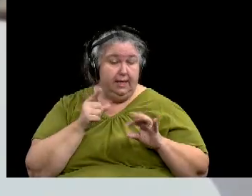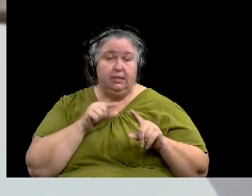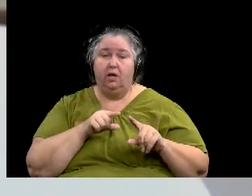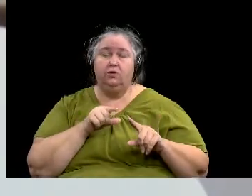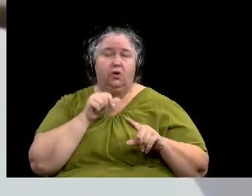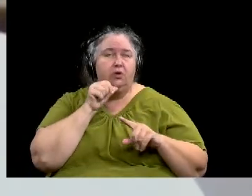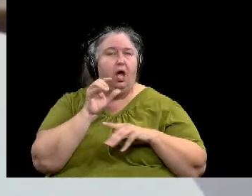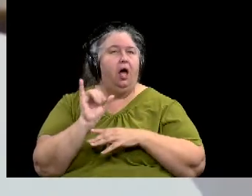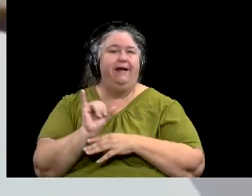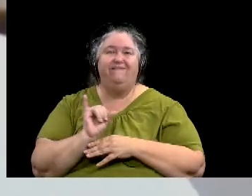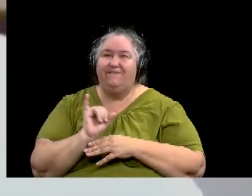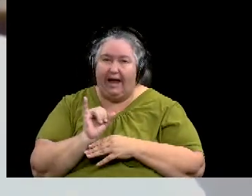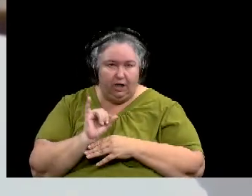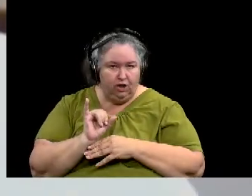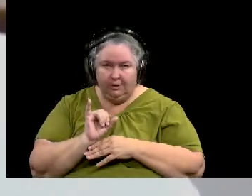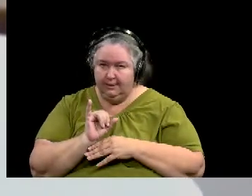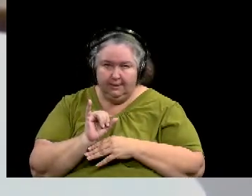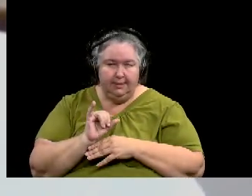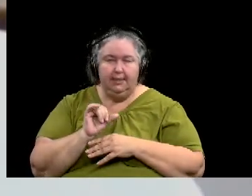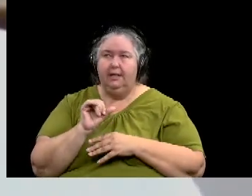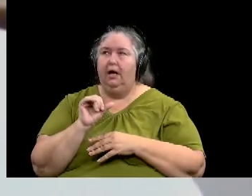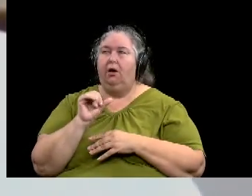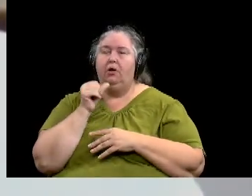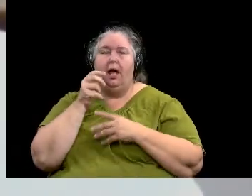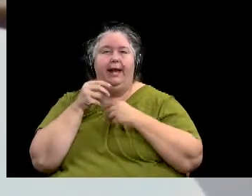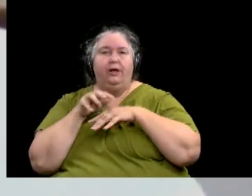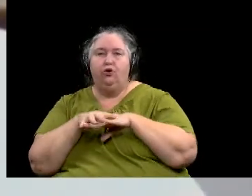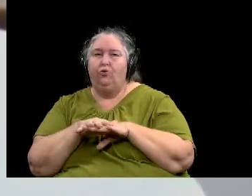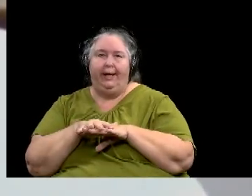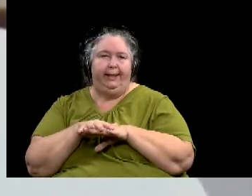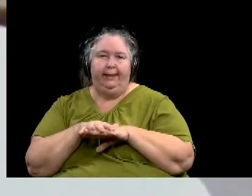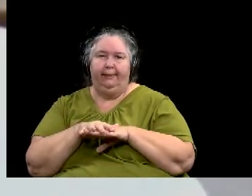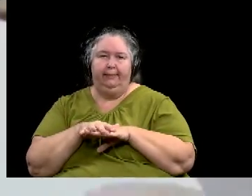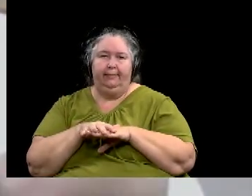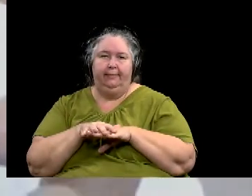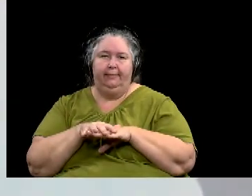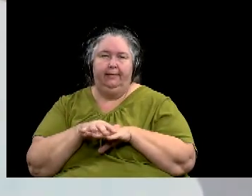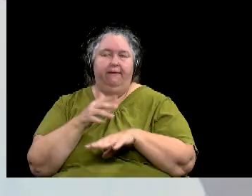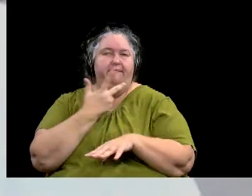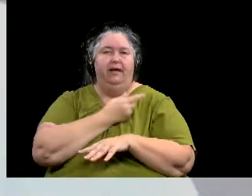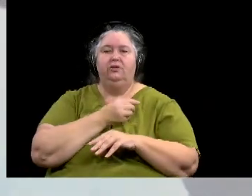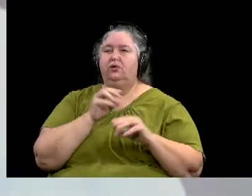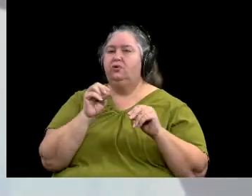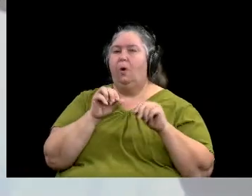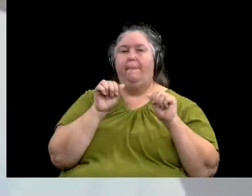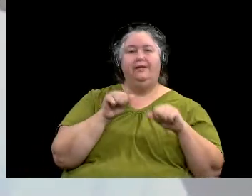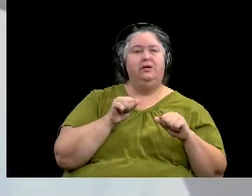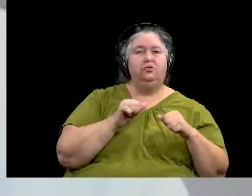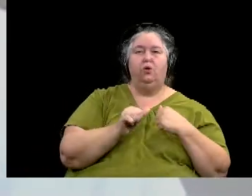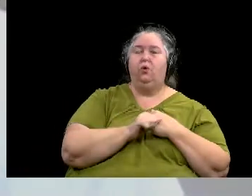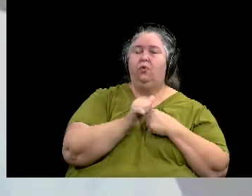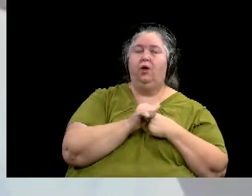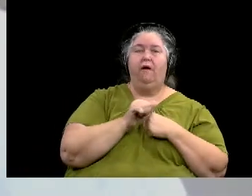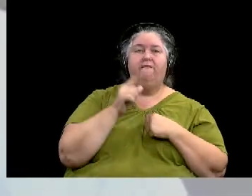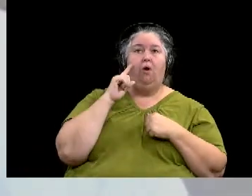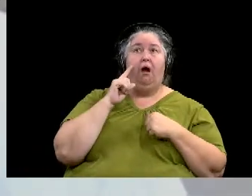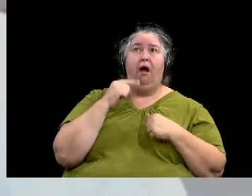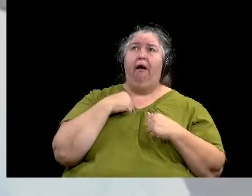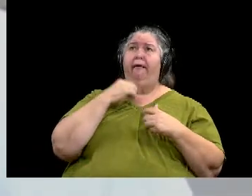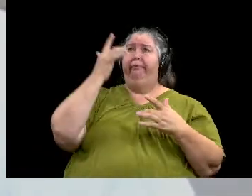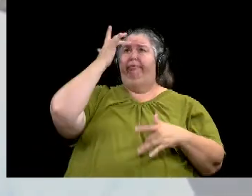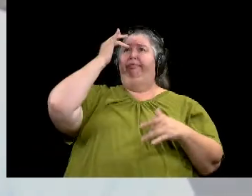non-integrating vaccines. There's no potential risk of infection, and the non-integrating part